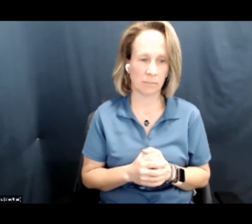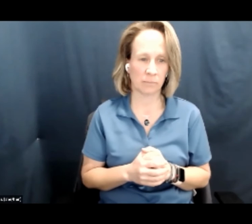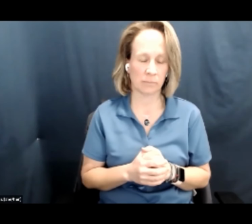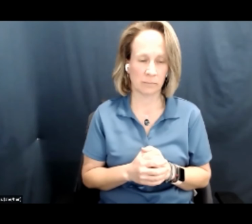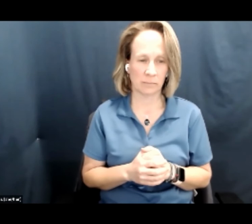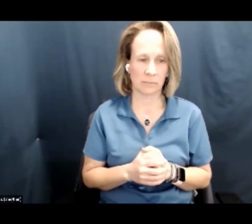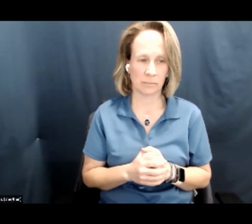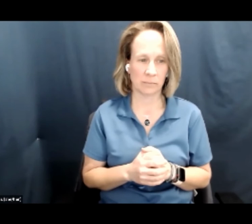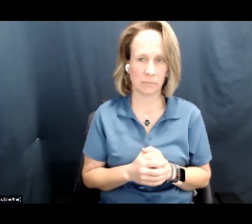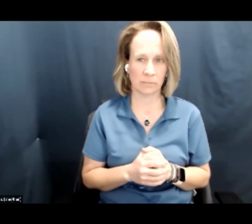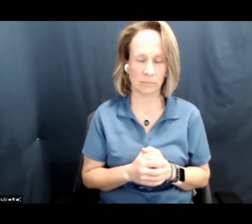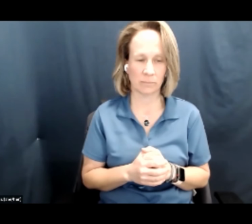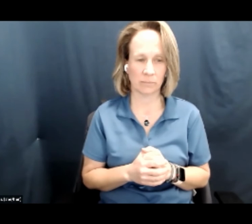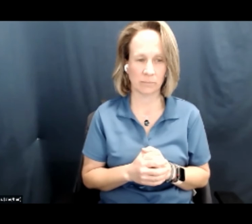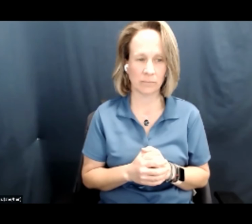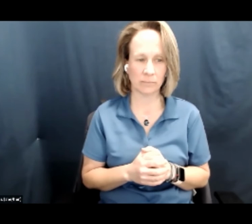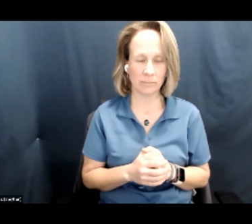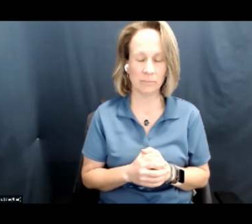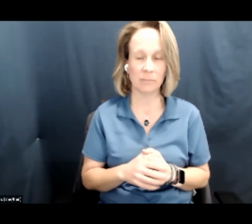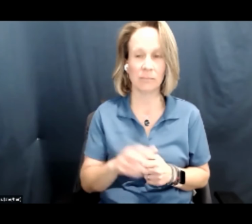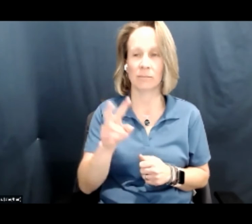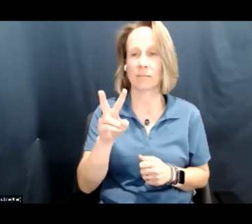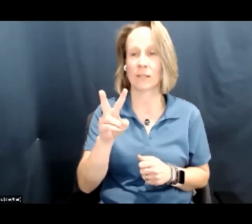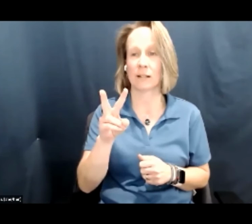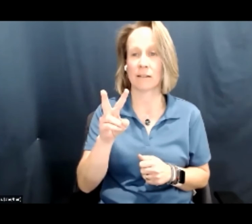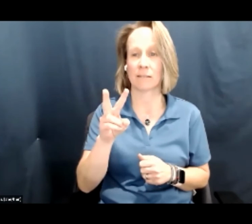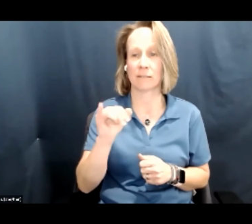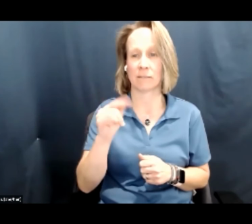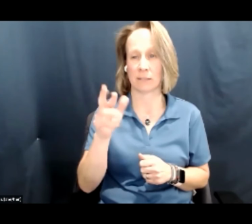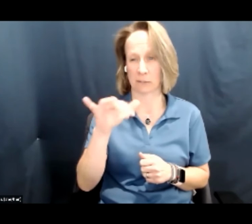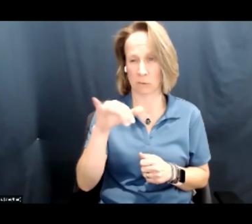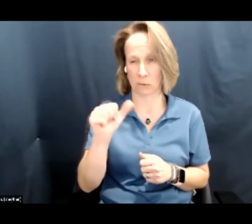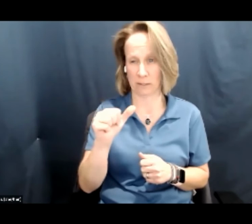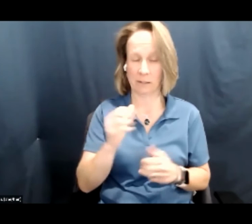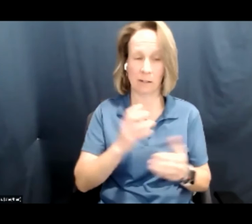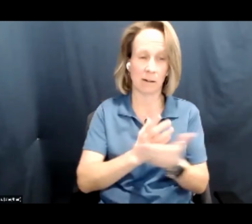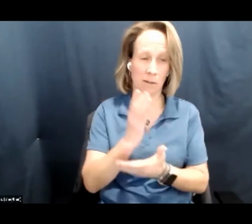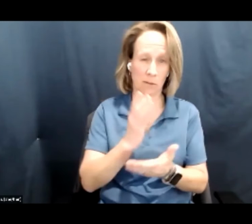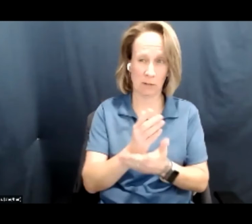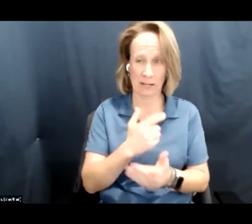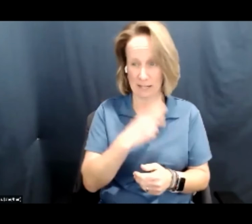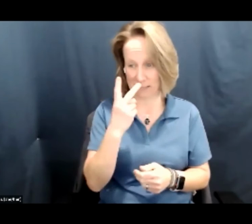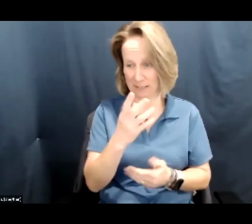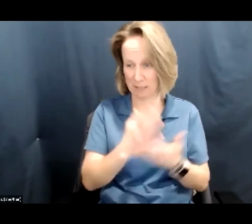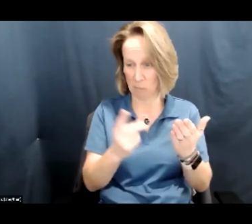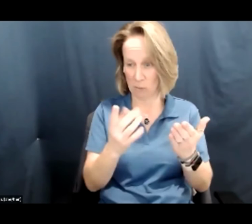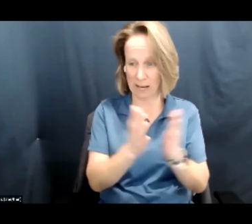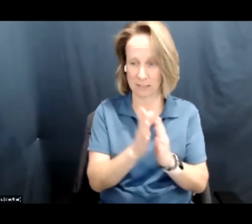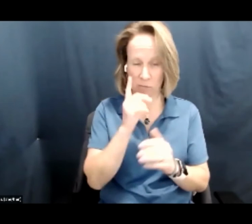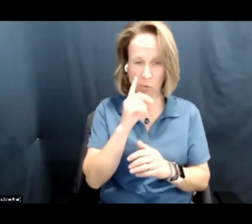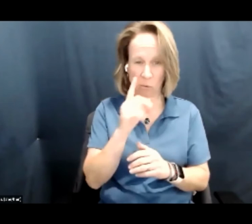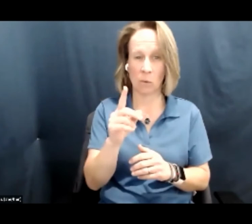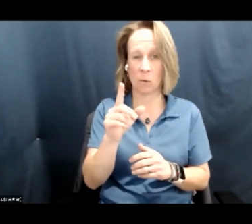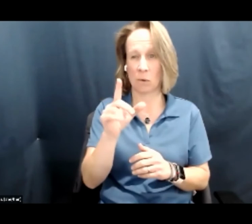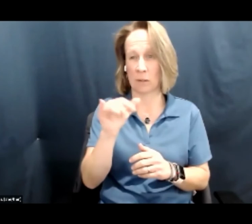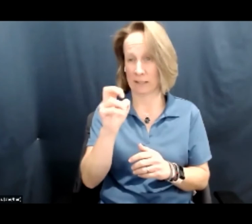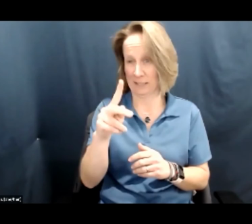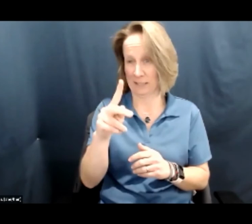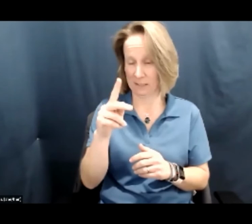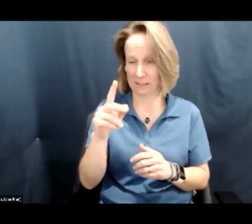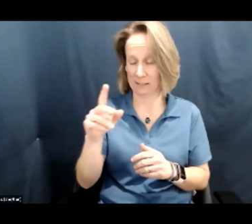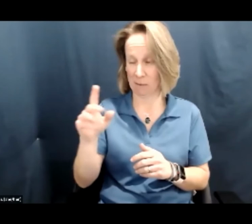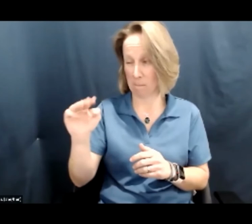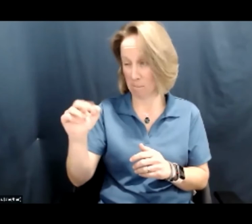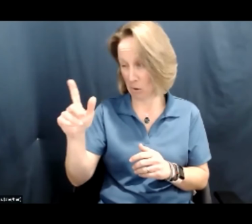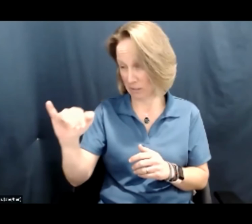All right. So I see someone asked to share the link. Marley, if I gave you the link, can you share it in the chat for us?